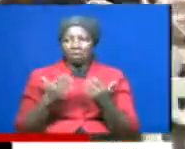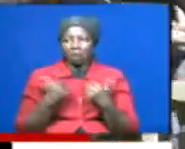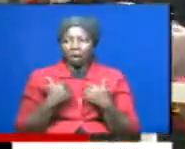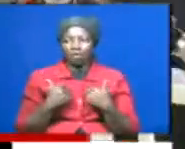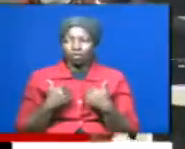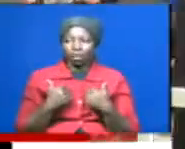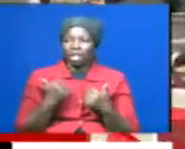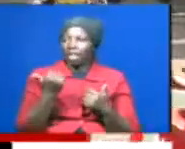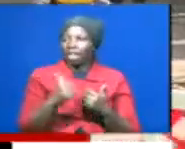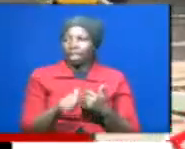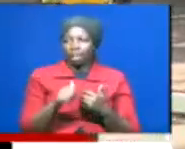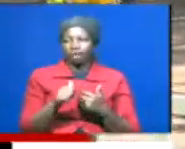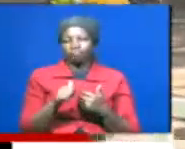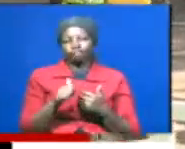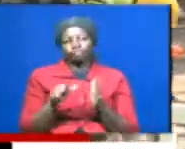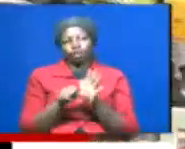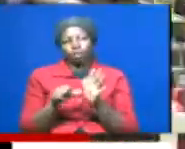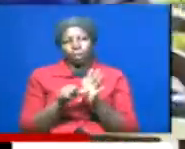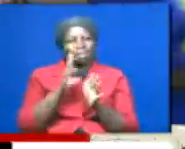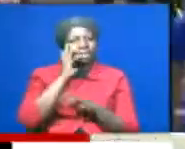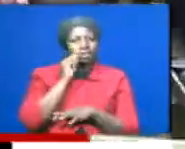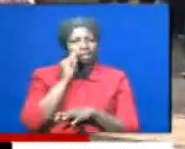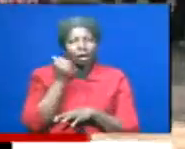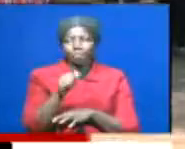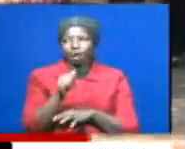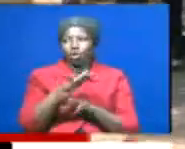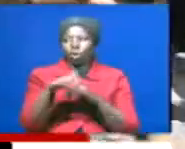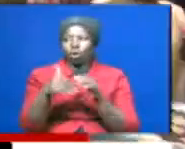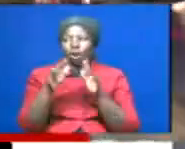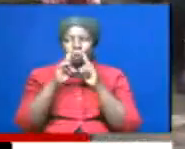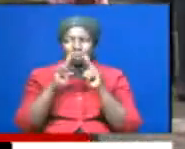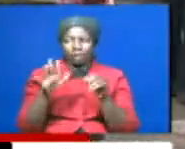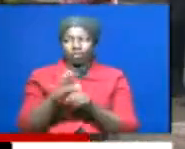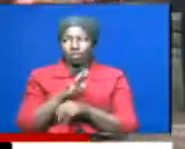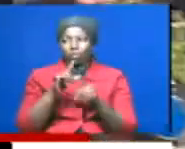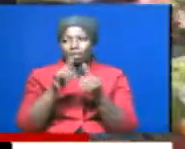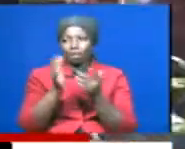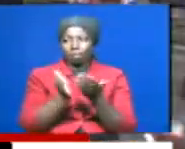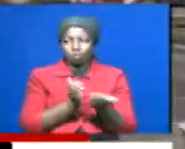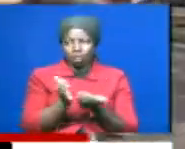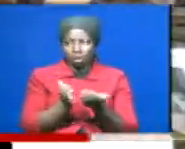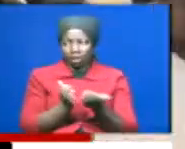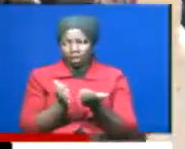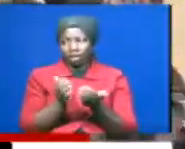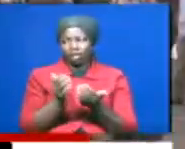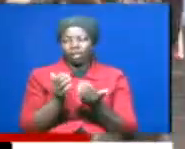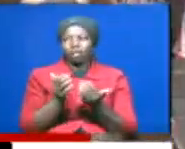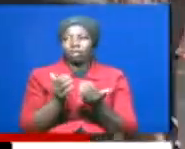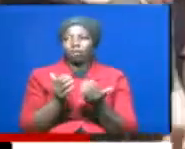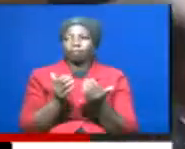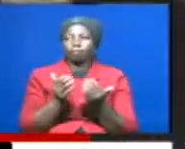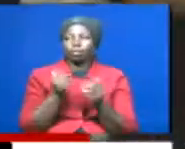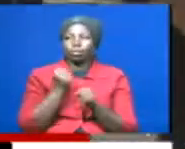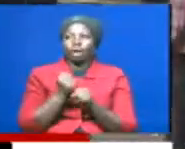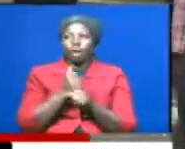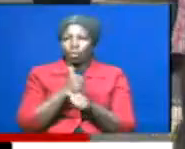there hasn't been any sort of chaotic experience here. It has been all peaceful, although the businesses of course on standstill. Very, very early in the